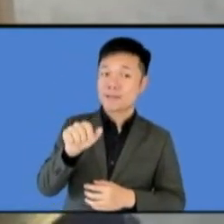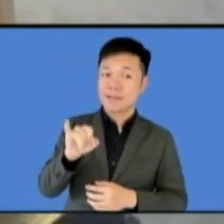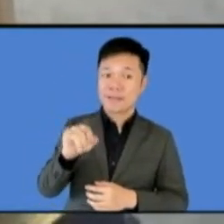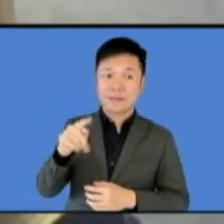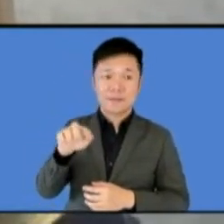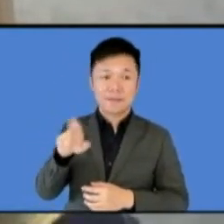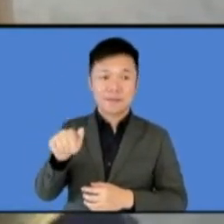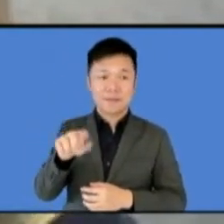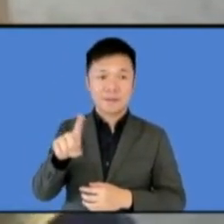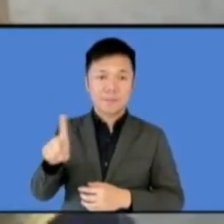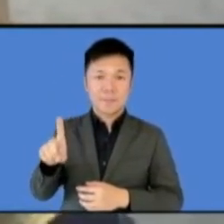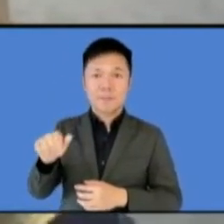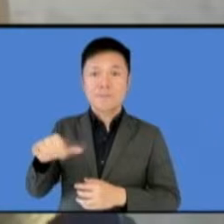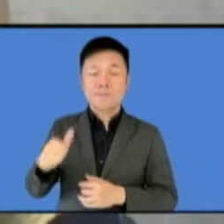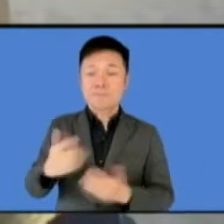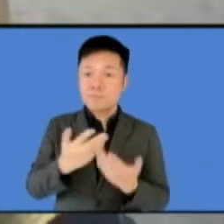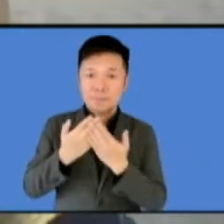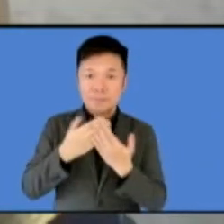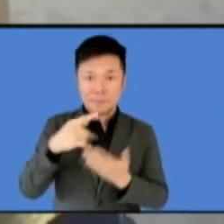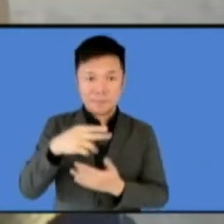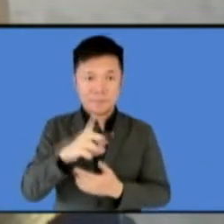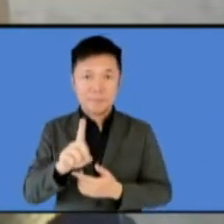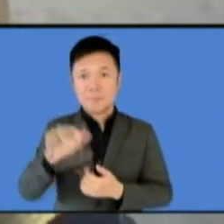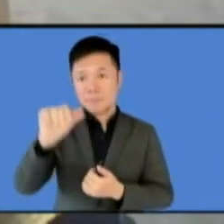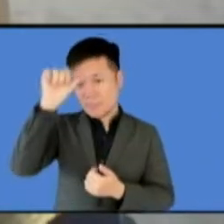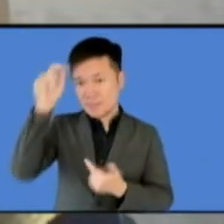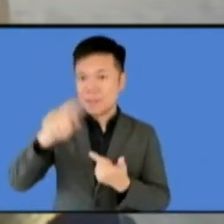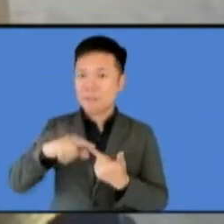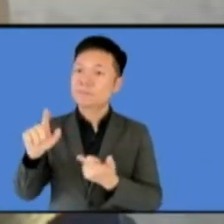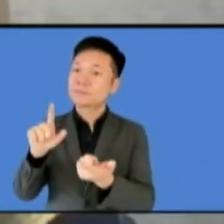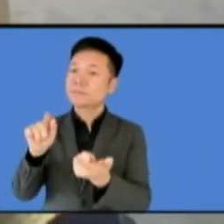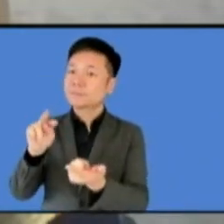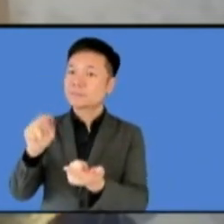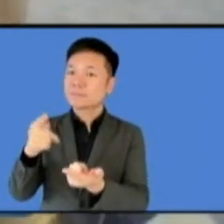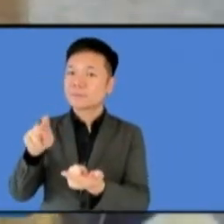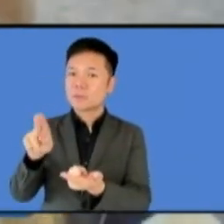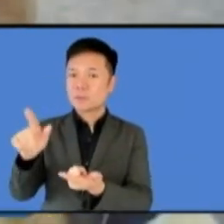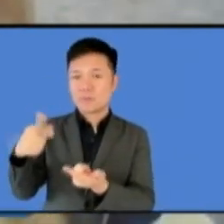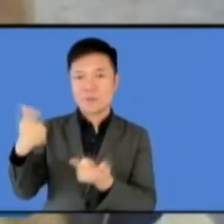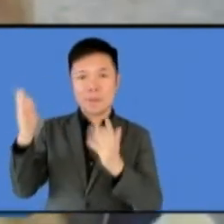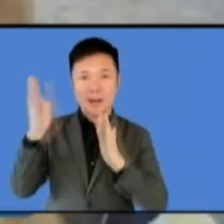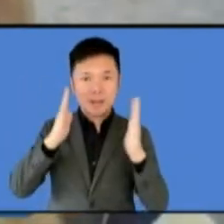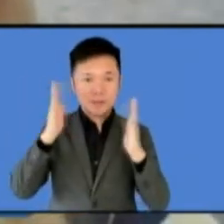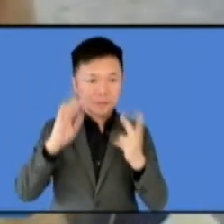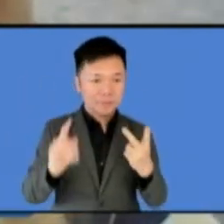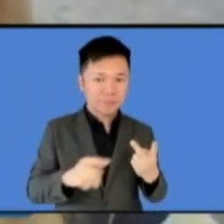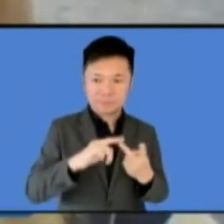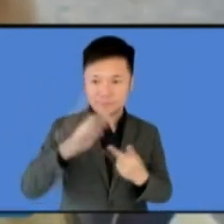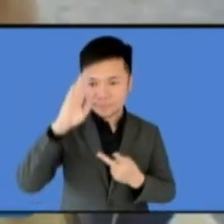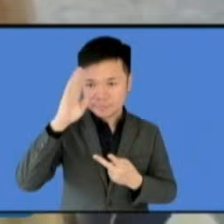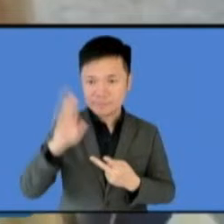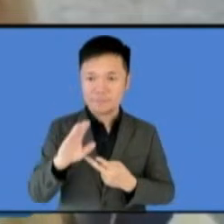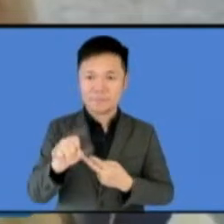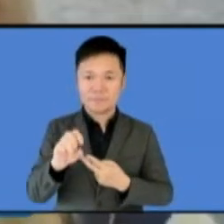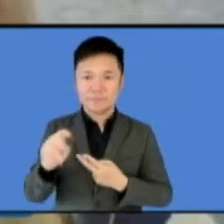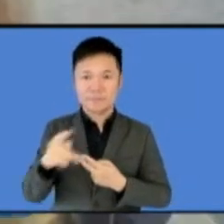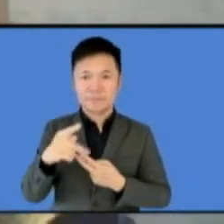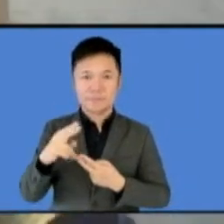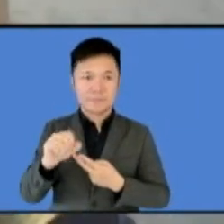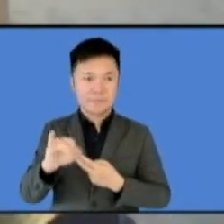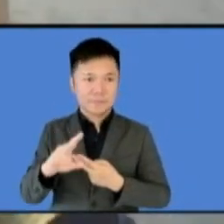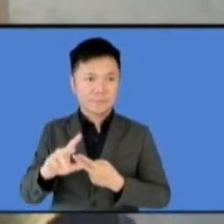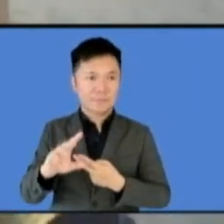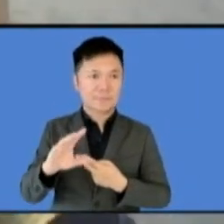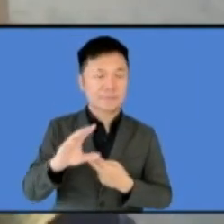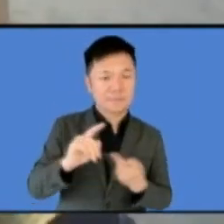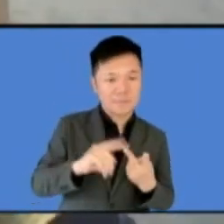I'm a PhD student from India. My name is Tengku Aizan Hamid. I'm from Malaysia. Hello, my name is Sosha Bates and I'm from London.